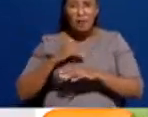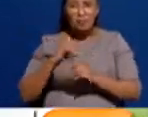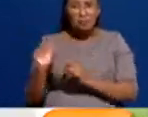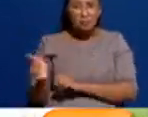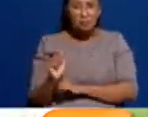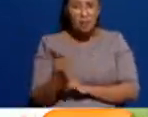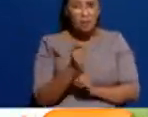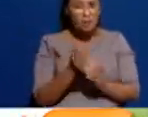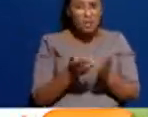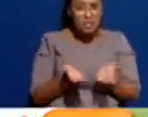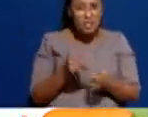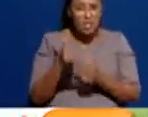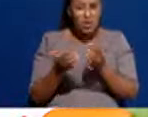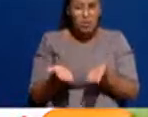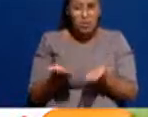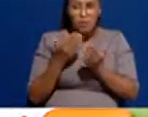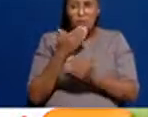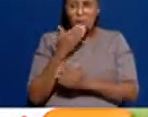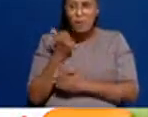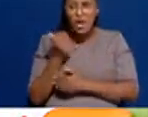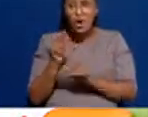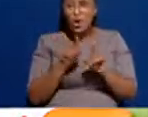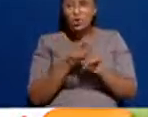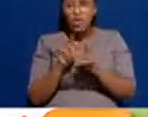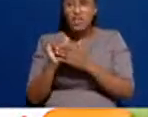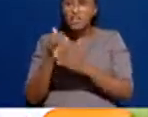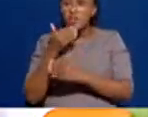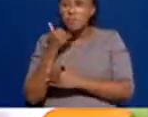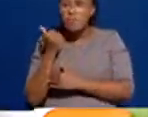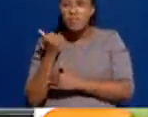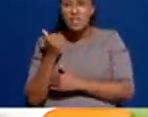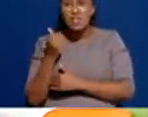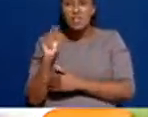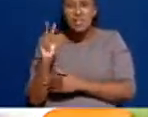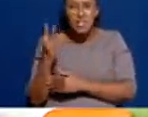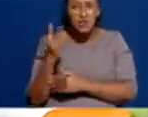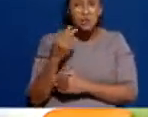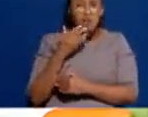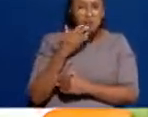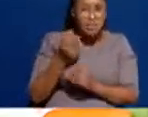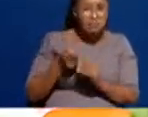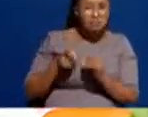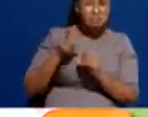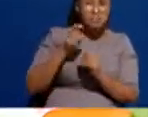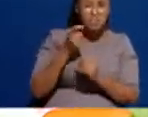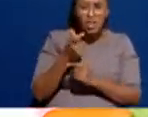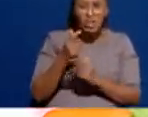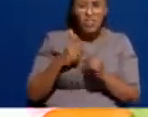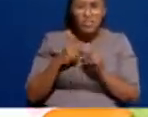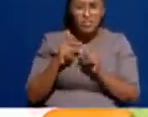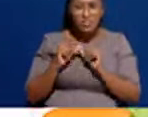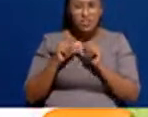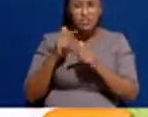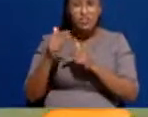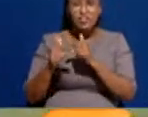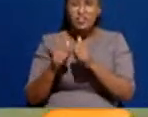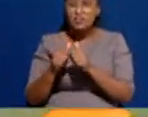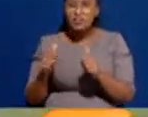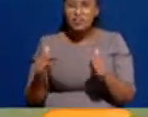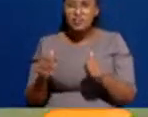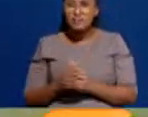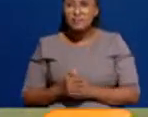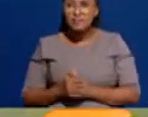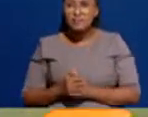better. Putter was not the best in the first nine, it was better in the second nine. And I was hitting green, so it was all good.